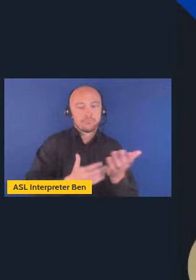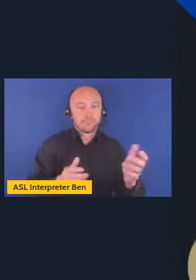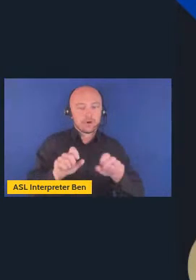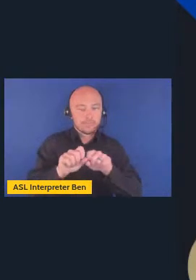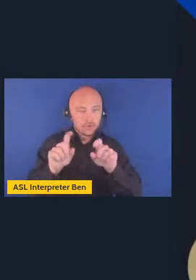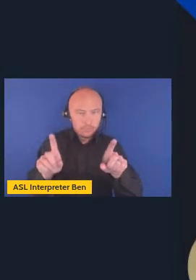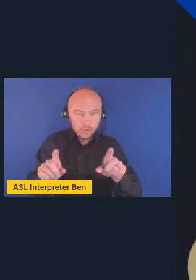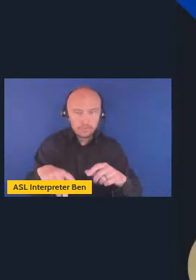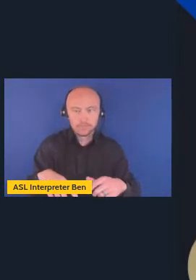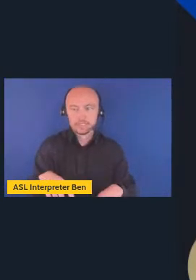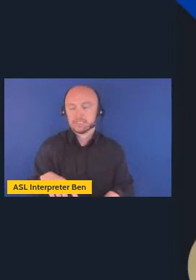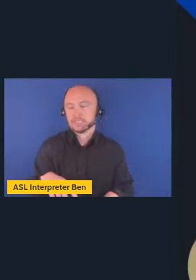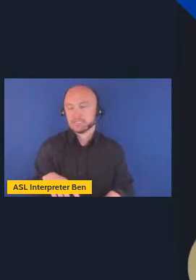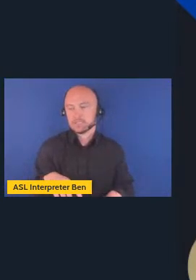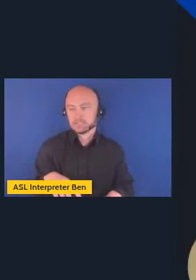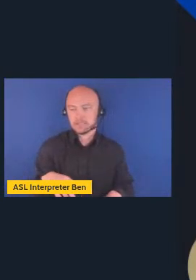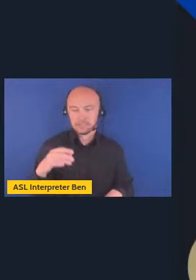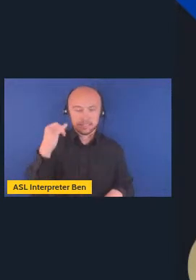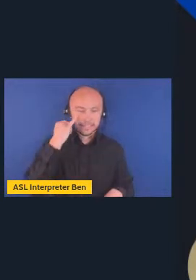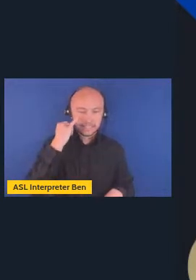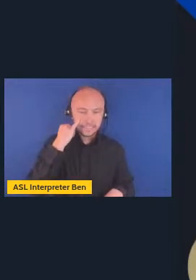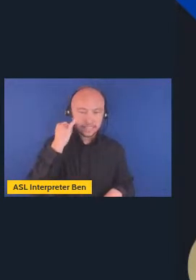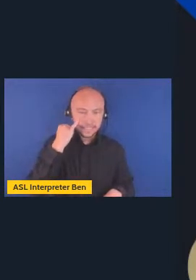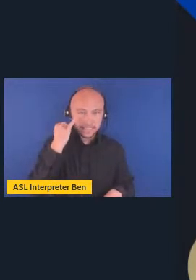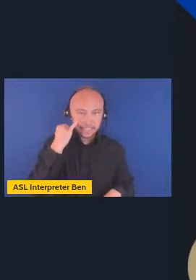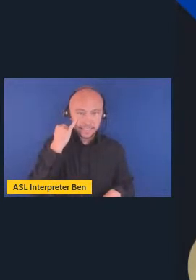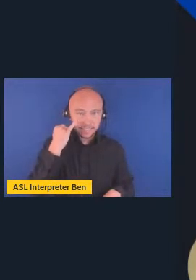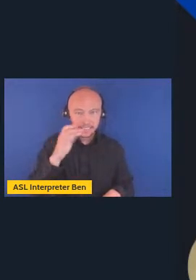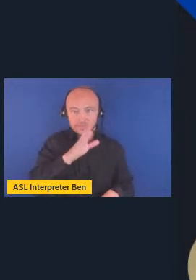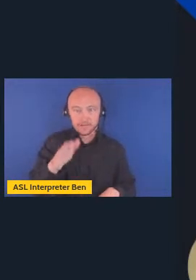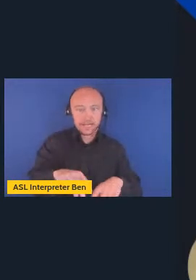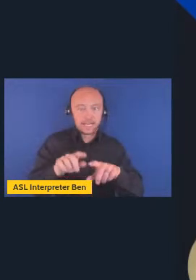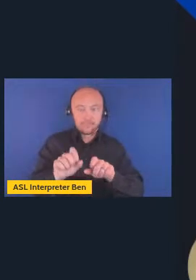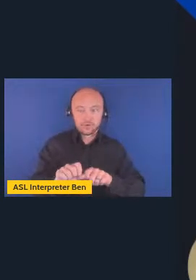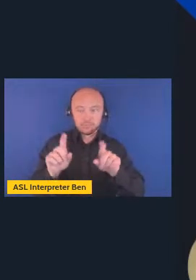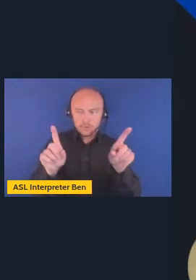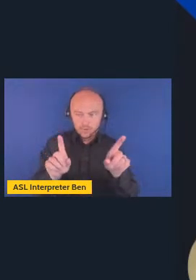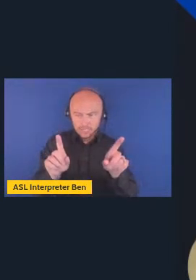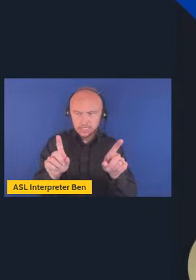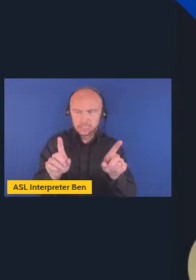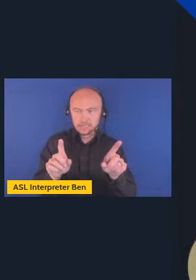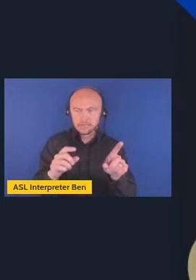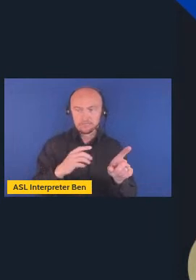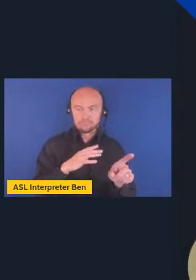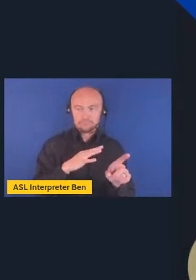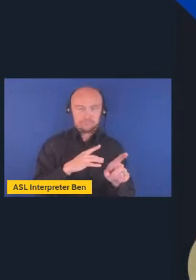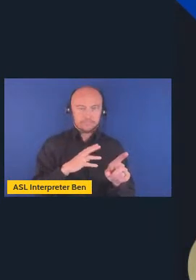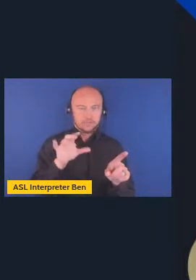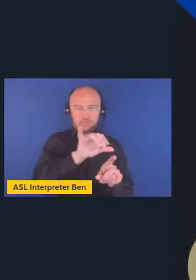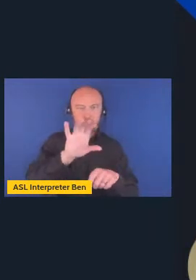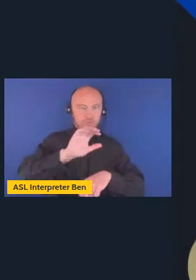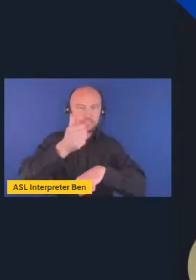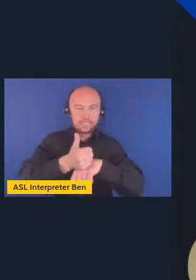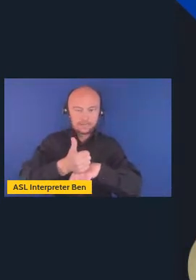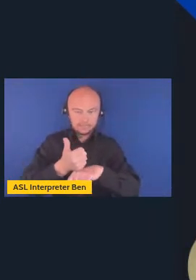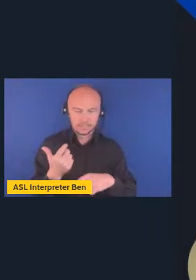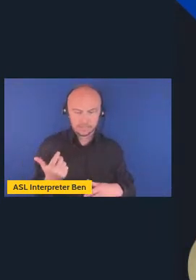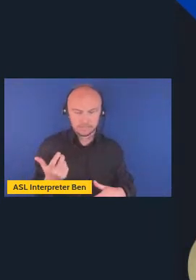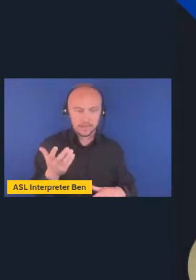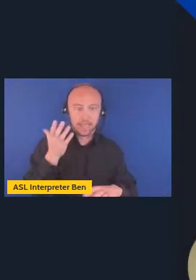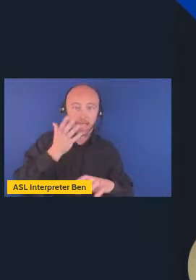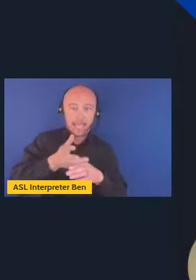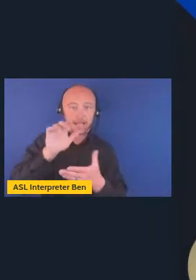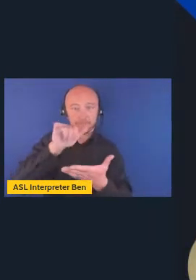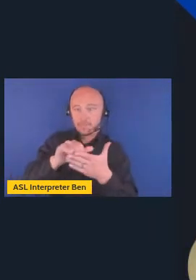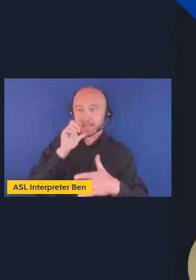order, and if it was never deployed, then cool, it would do the setup stuff, but afterwards it would